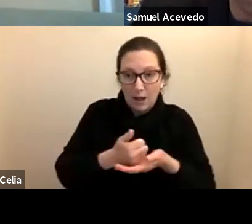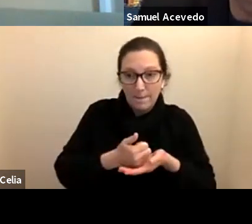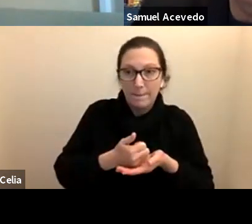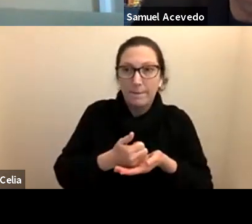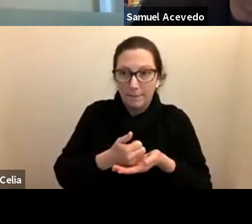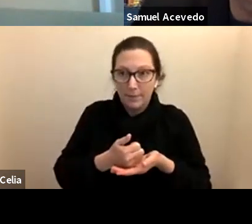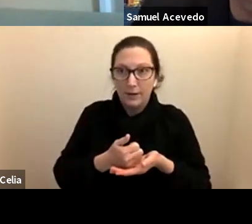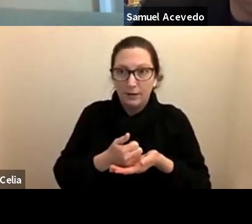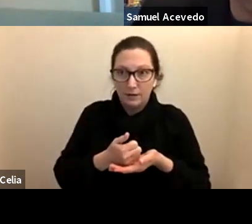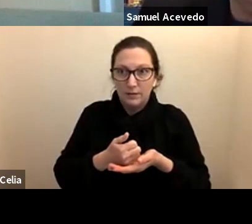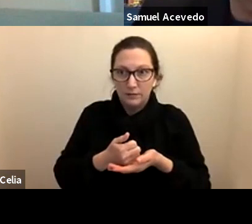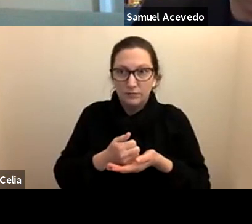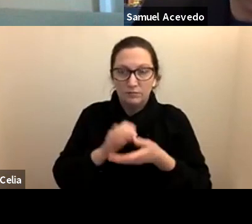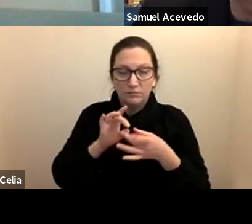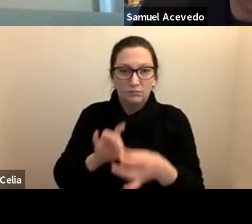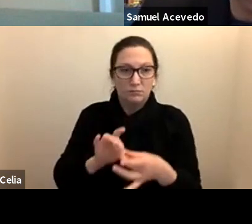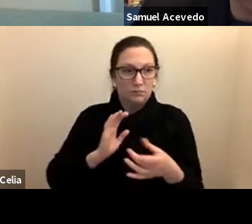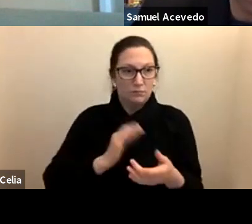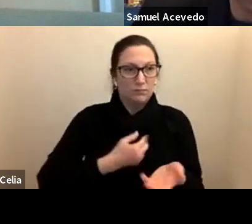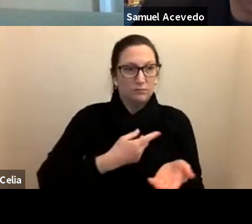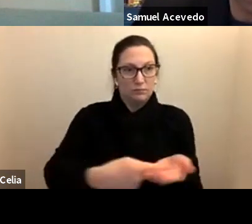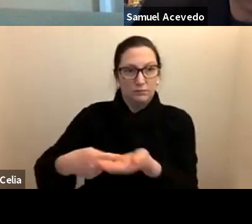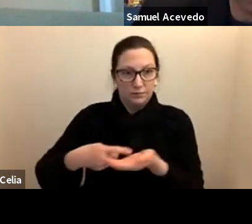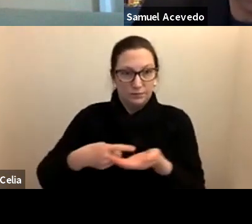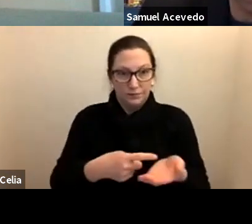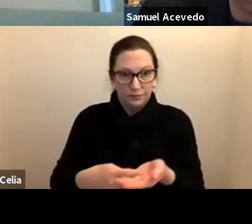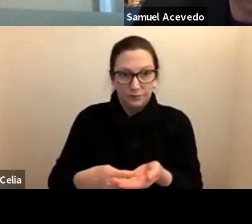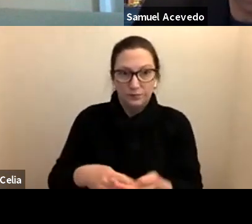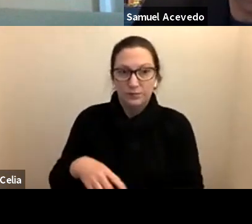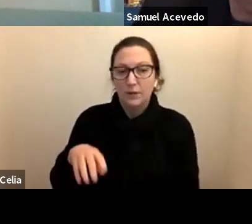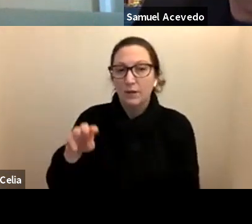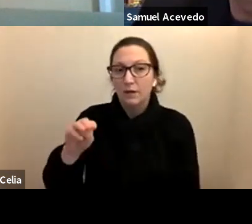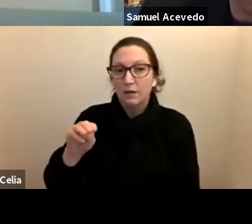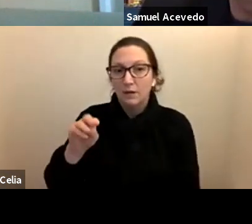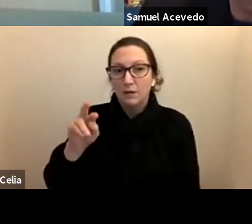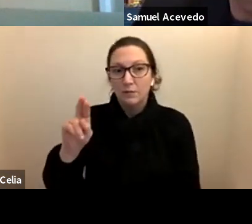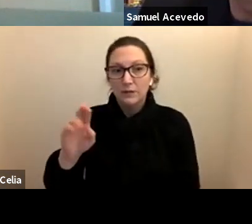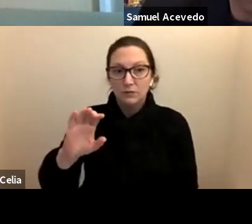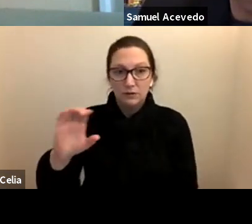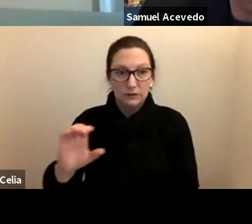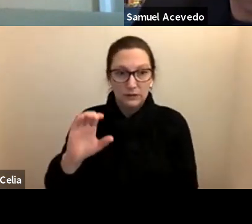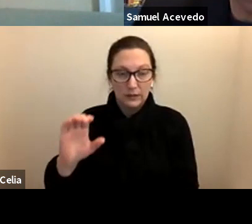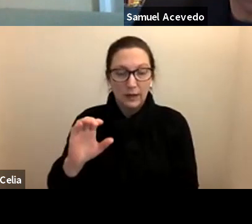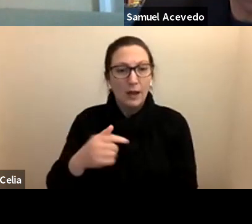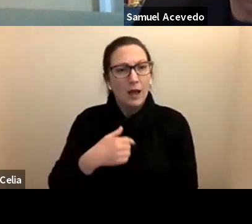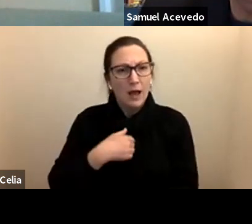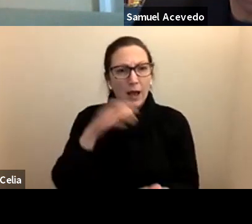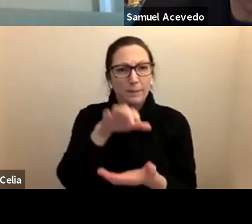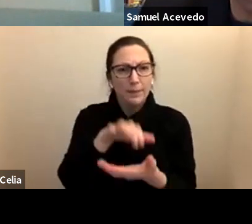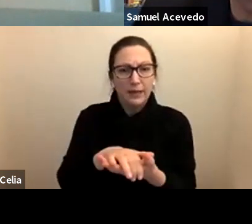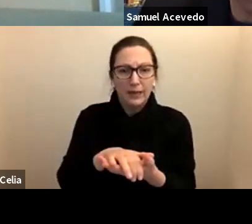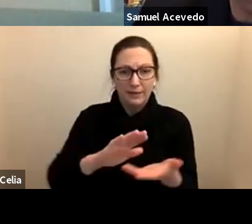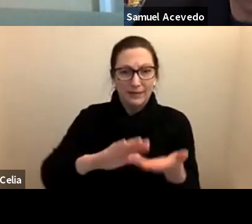our deliberations. And I believe the city is ready to